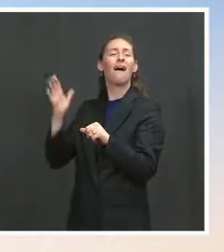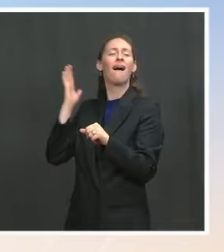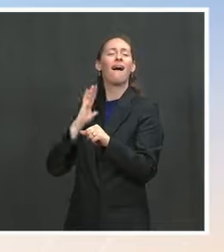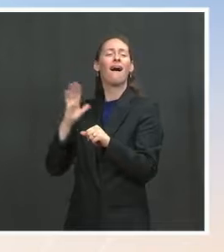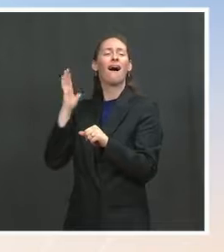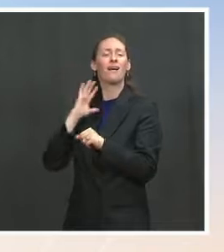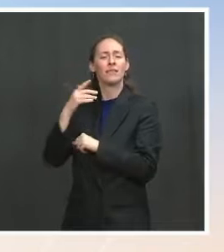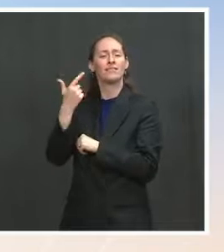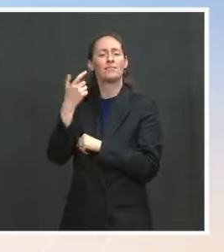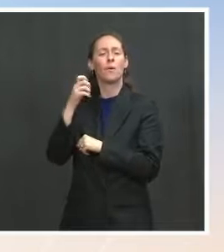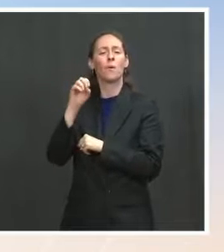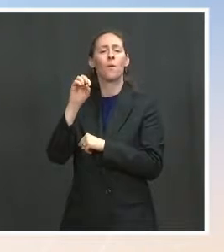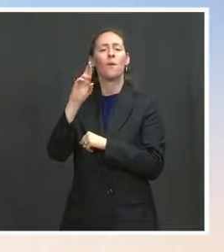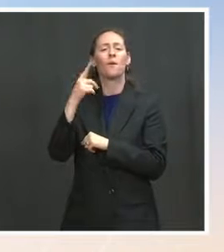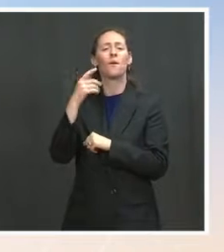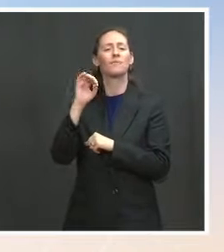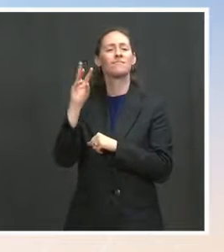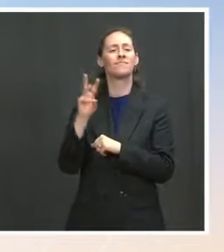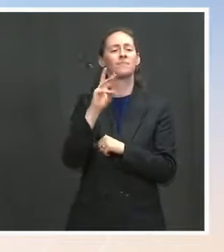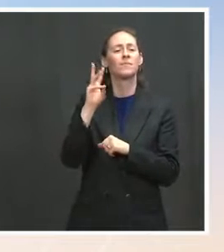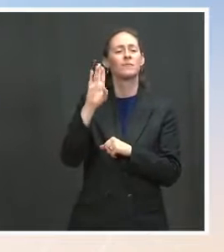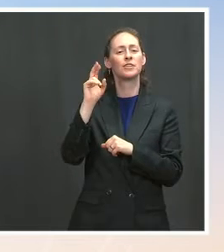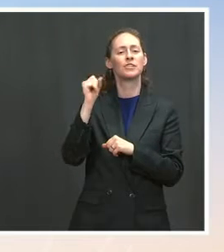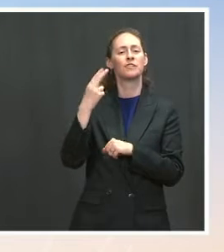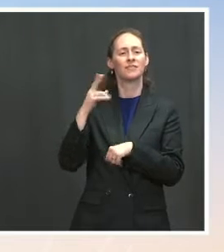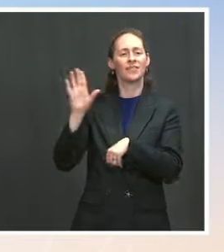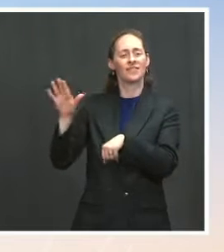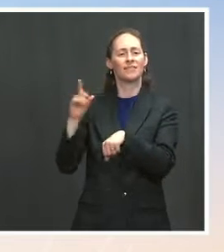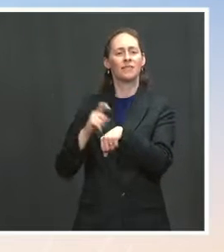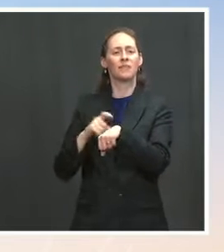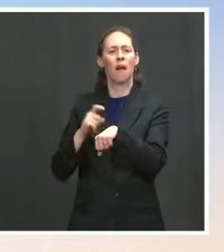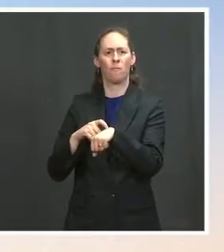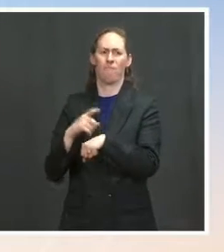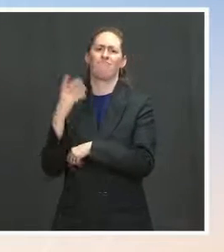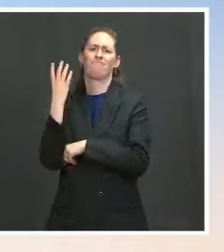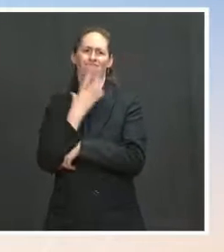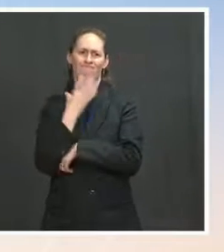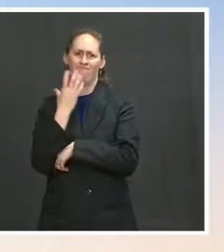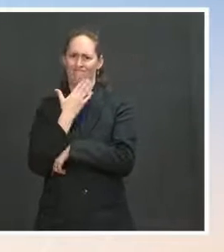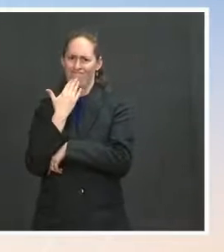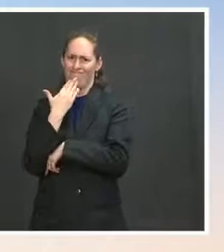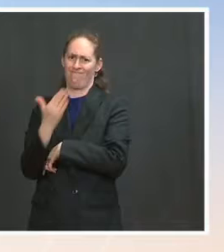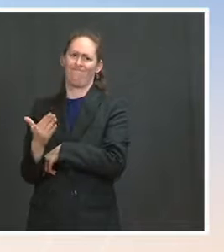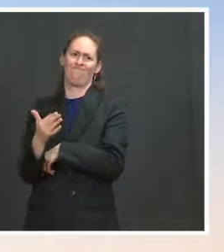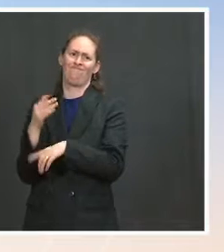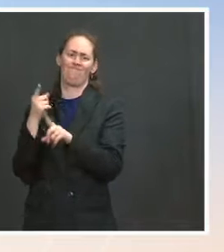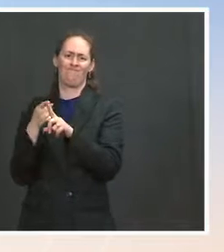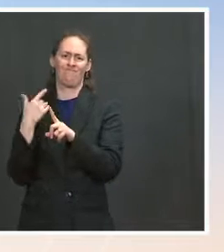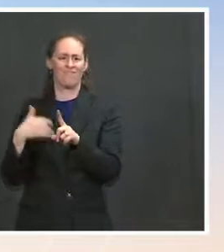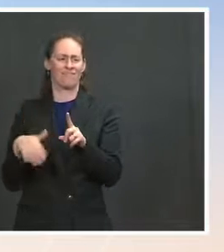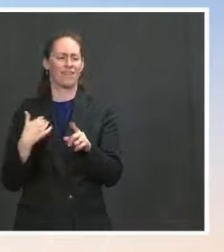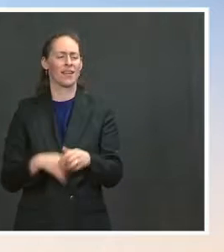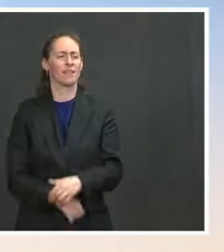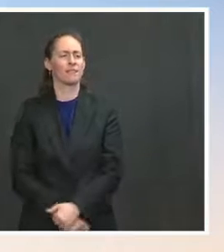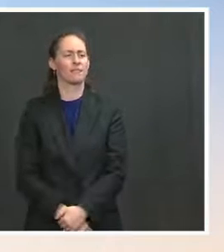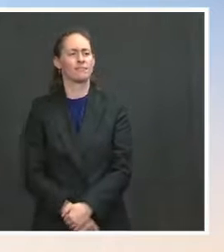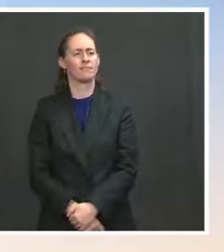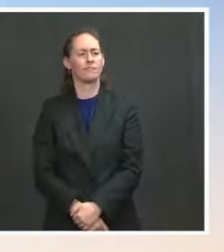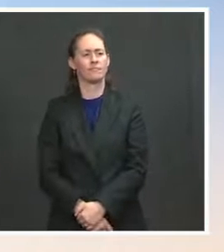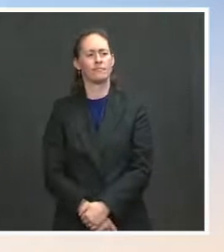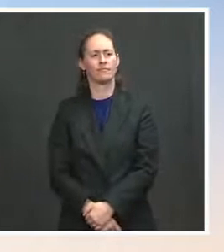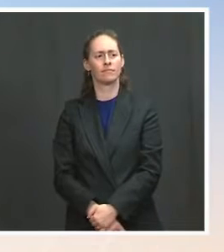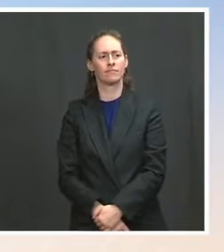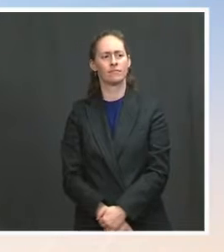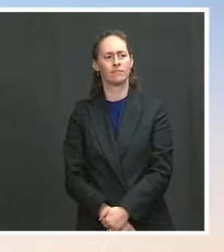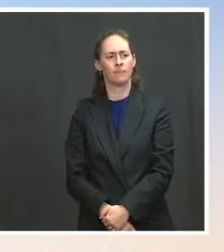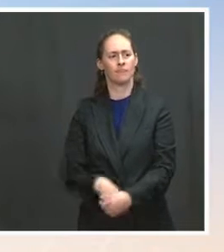certainly something that he sees as a viable pay for many of his bold ideas. Viable, pay for, or necessary to Well, pay I for? think it's